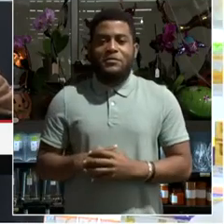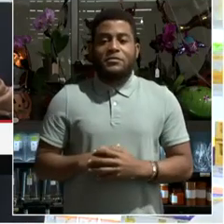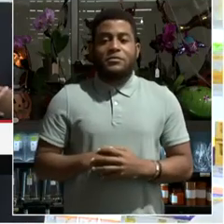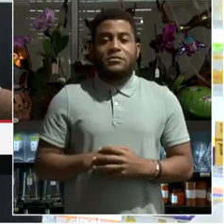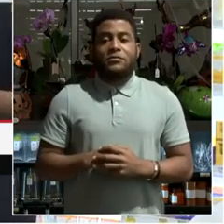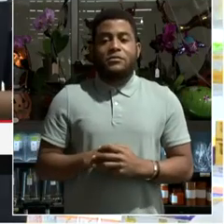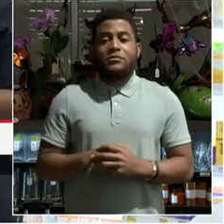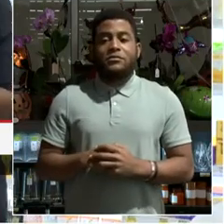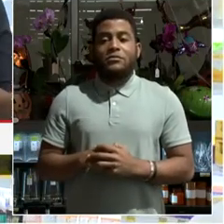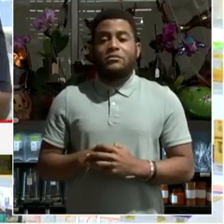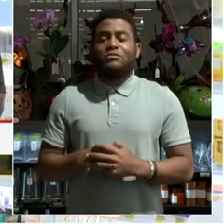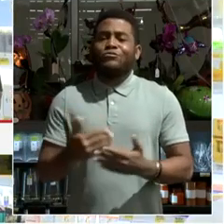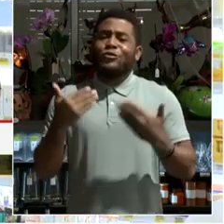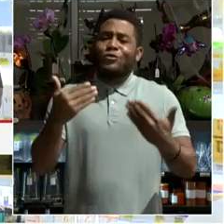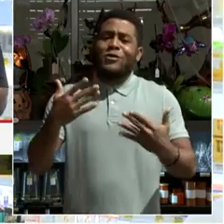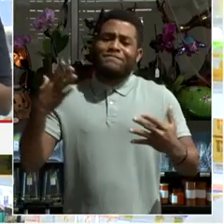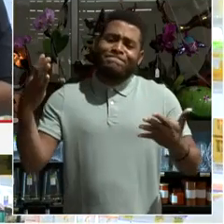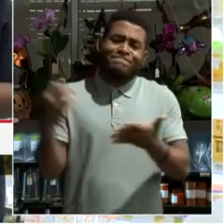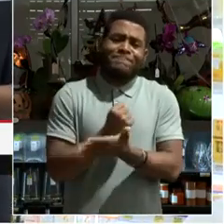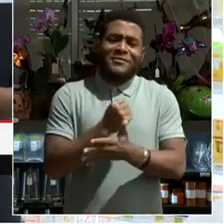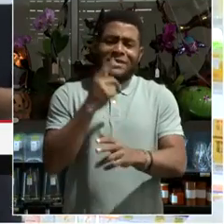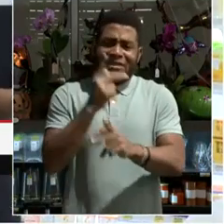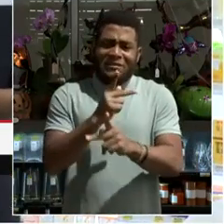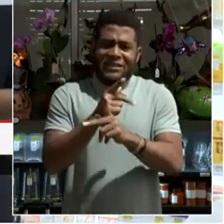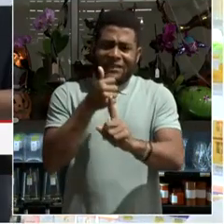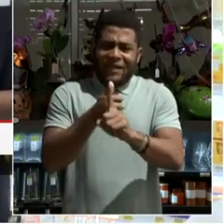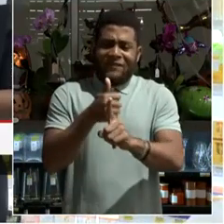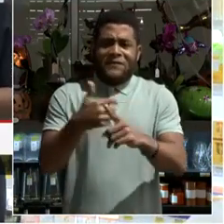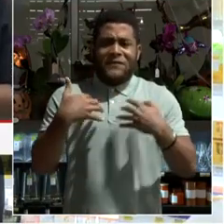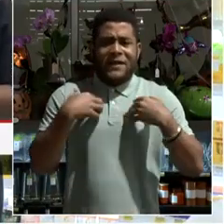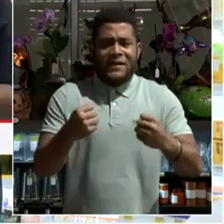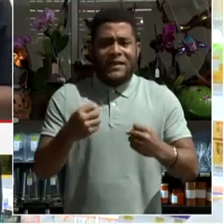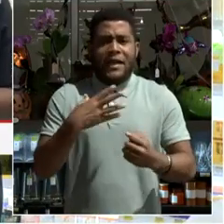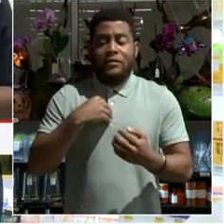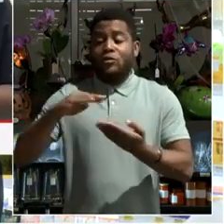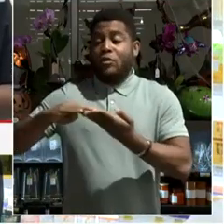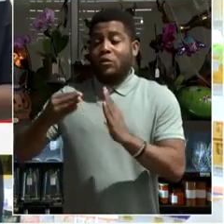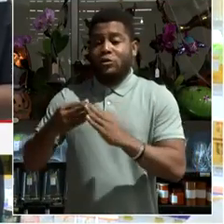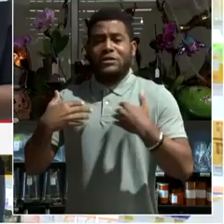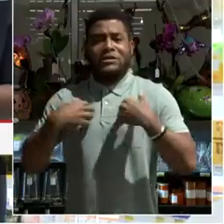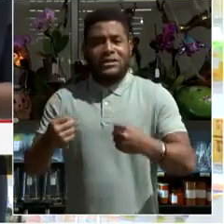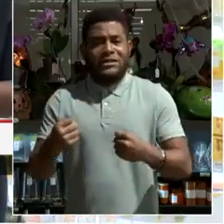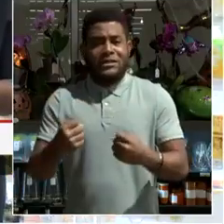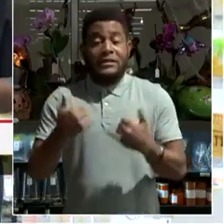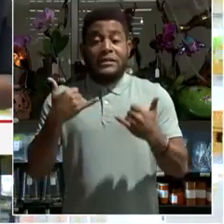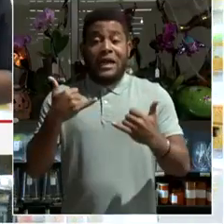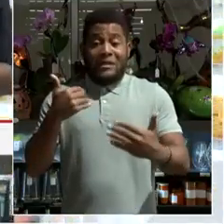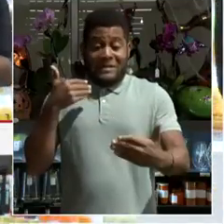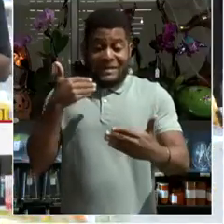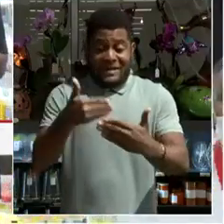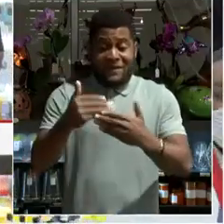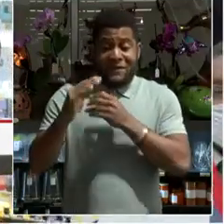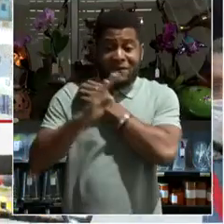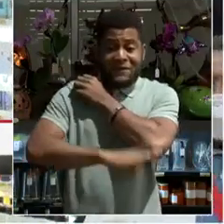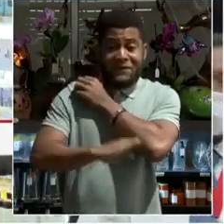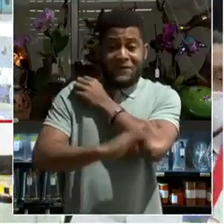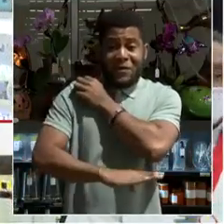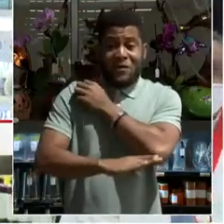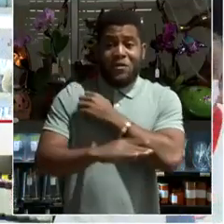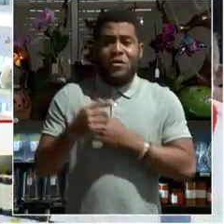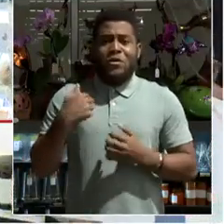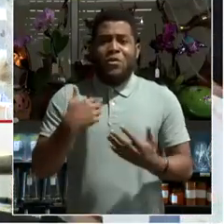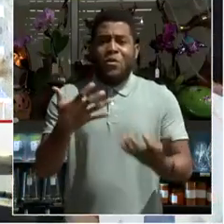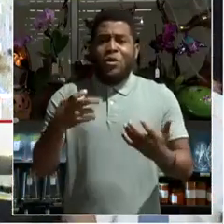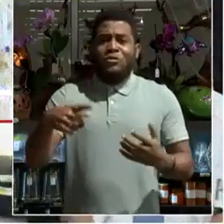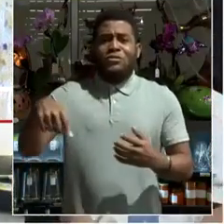keep yourself well, to help keep our community well as we go into the fall season, and we all look forward to spending time with our friends and our